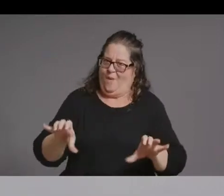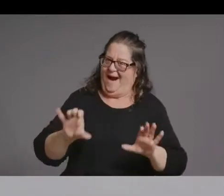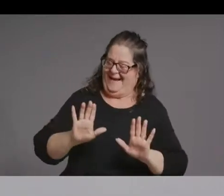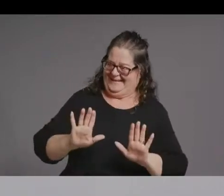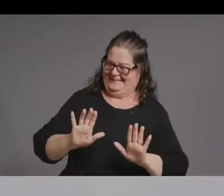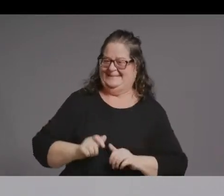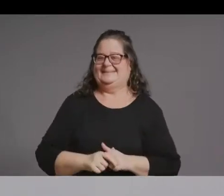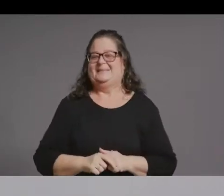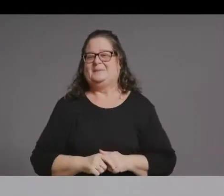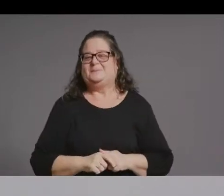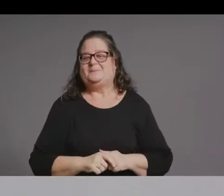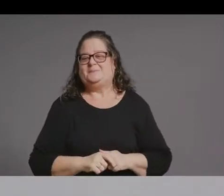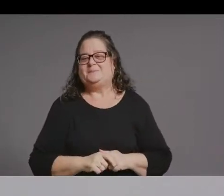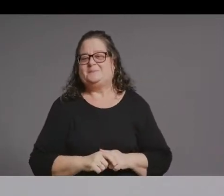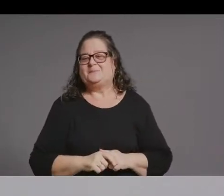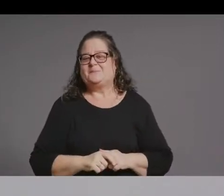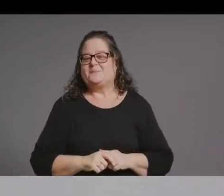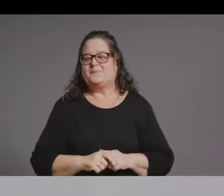Hi, Peter.